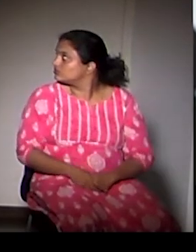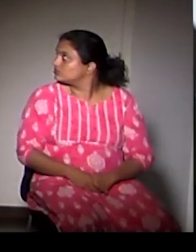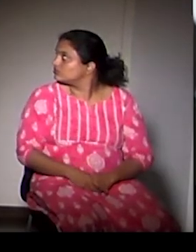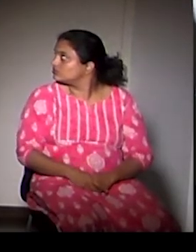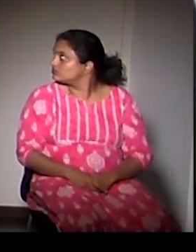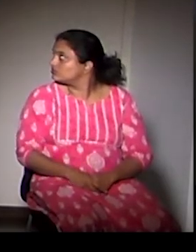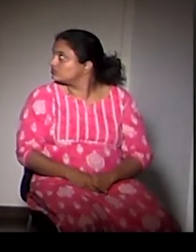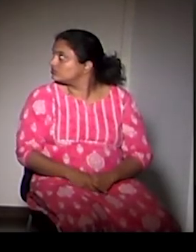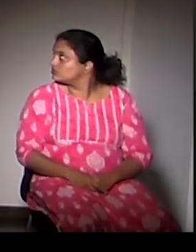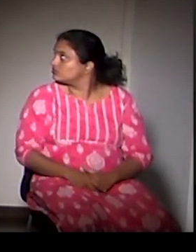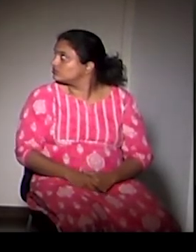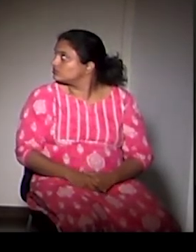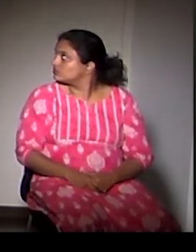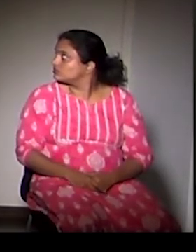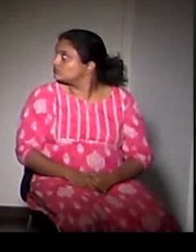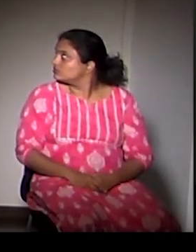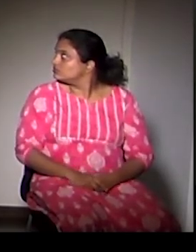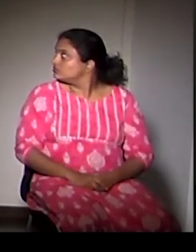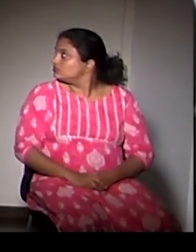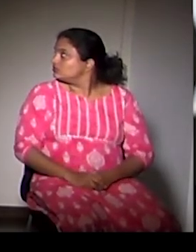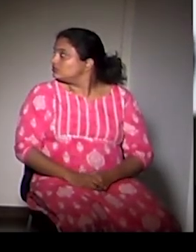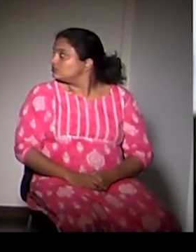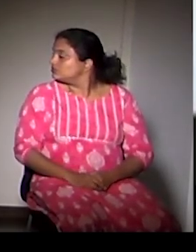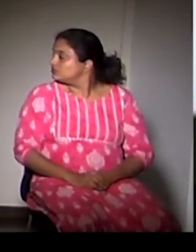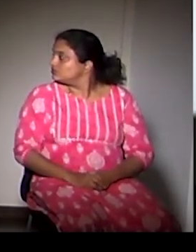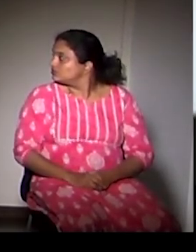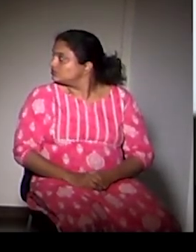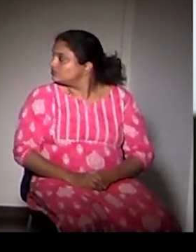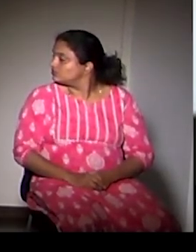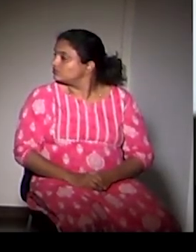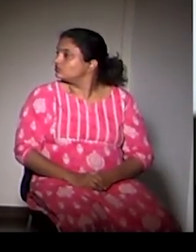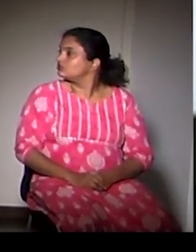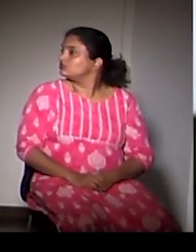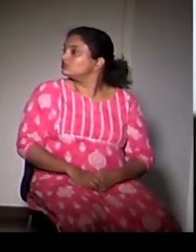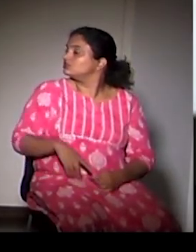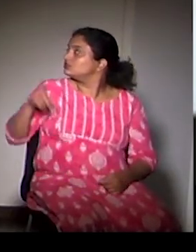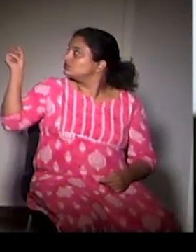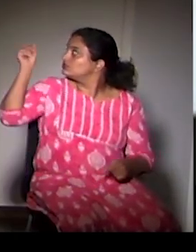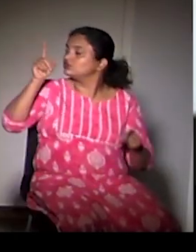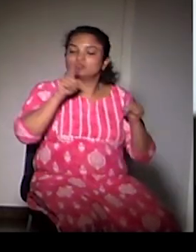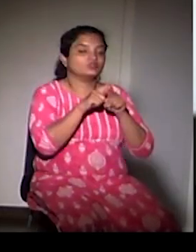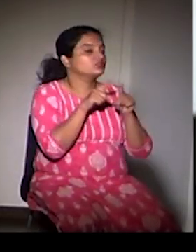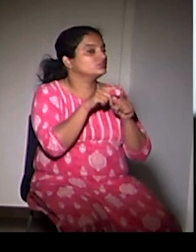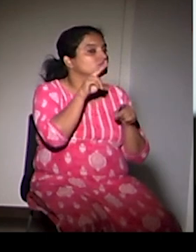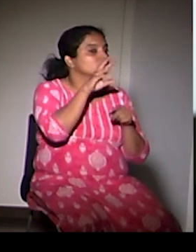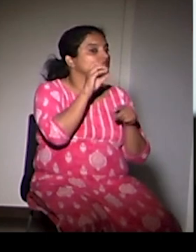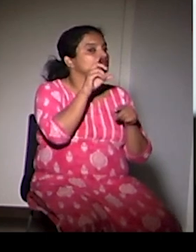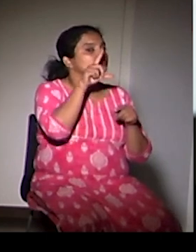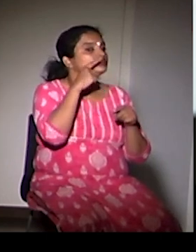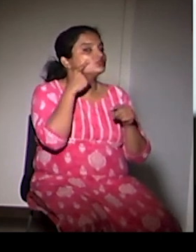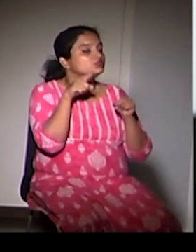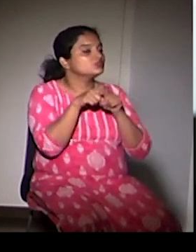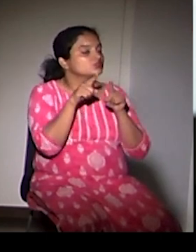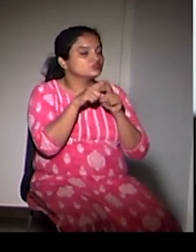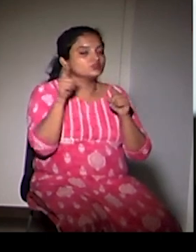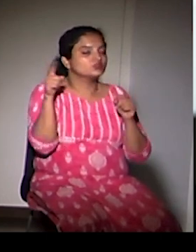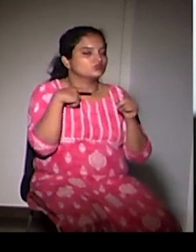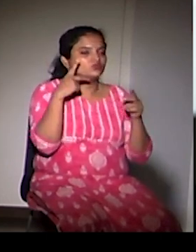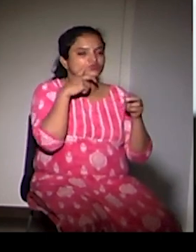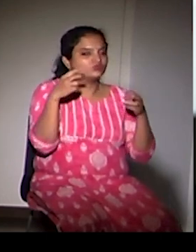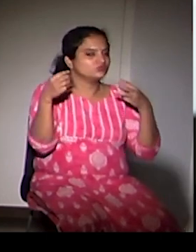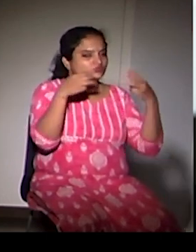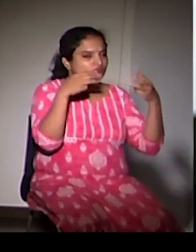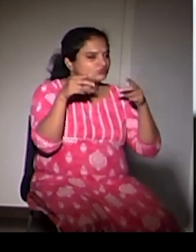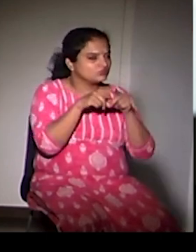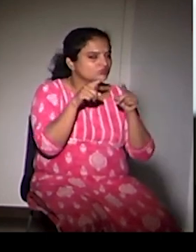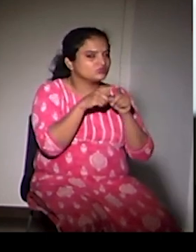And most familiar of all, of course, is the Man Mandir at Gwalior, with the false battlements, but lots of